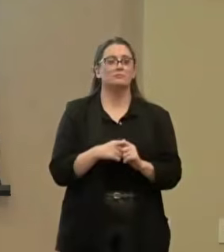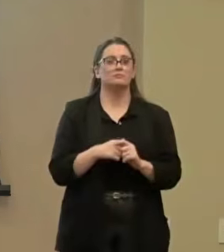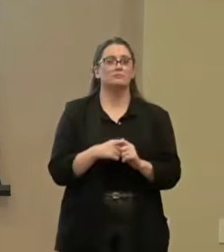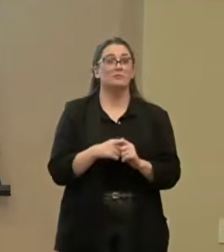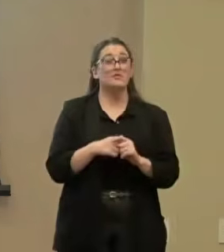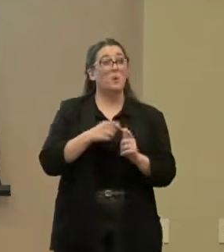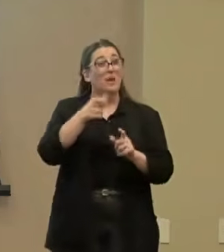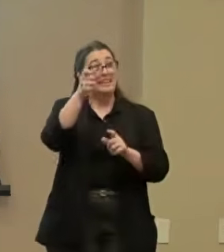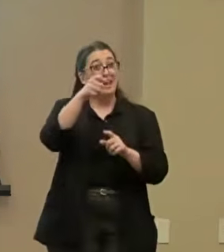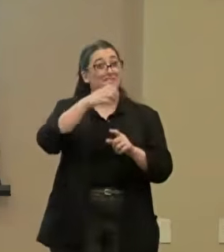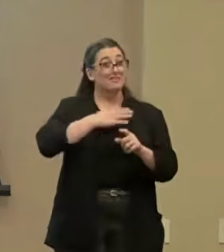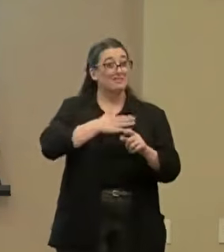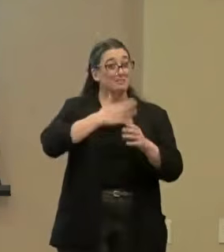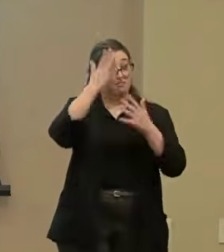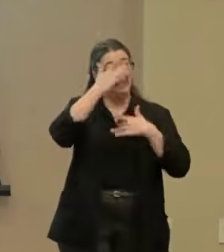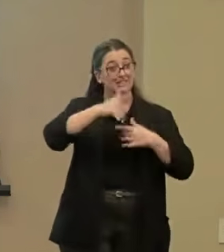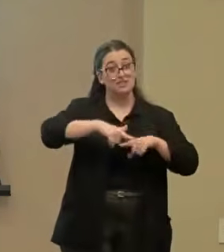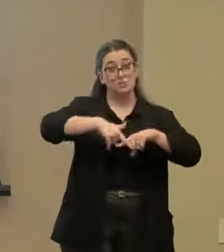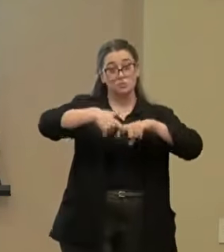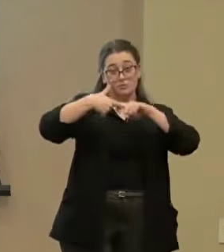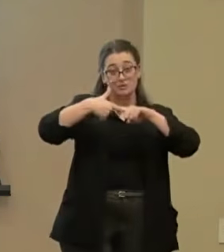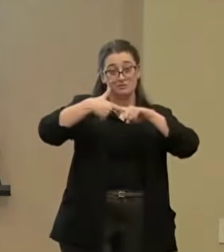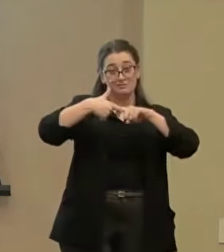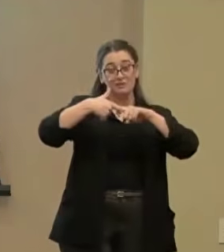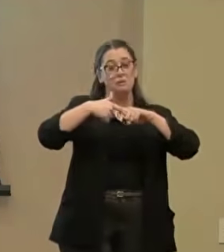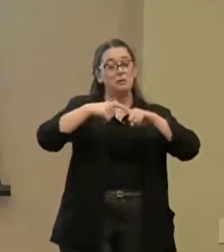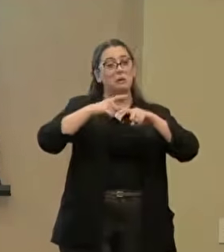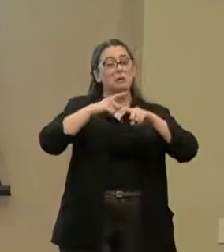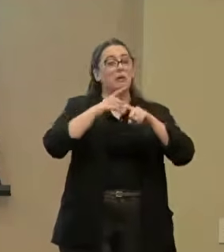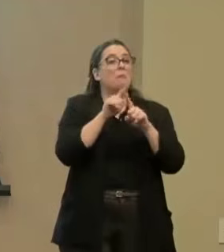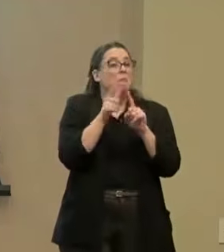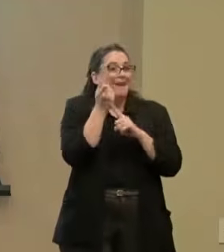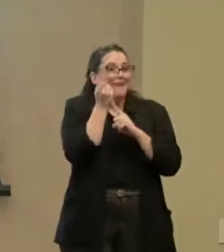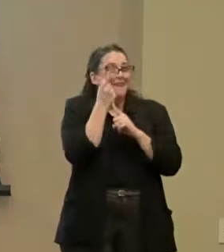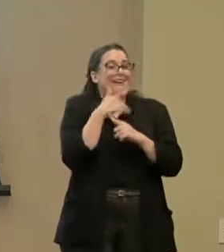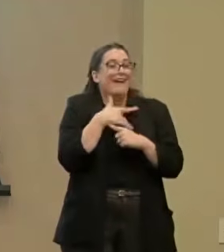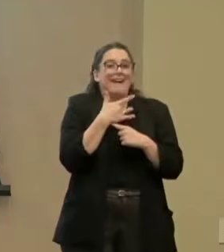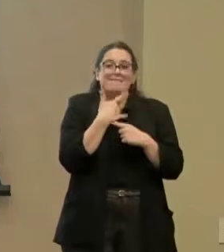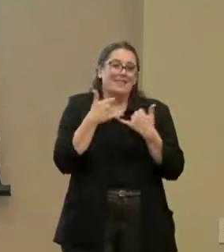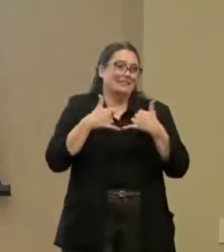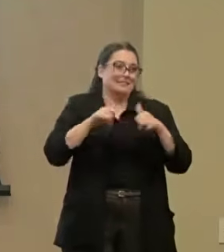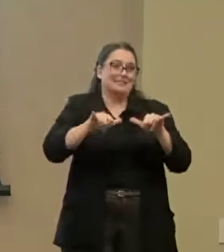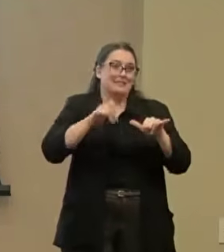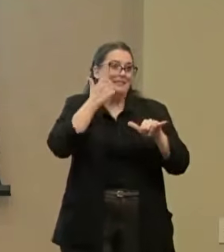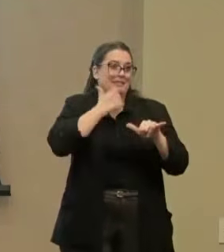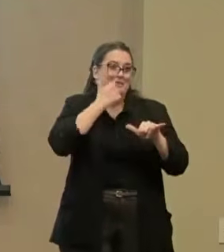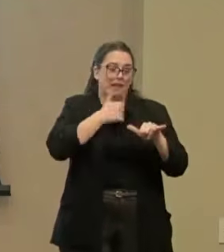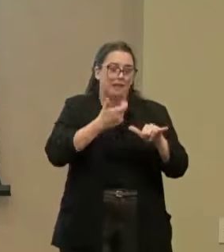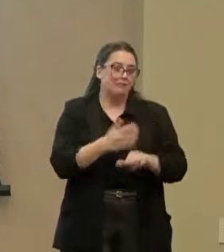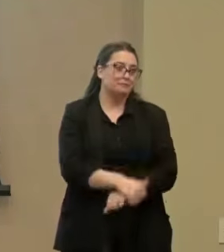yes, in remission, kind of, but still, you know, I feel the impact of it in my daily